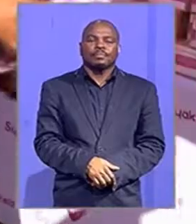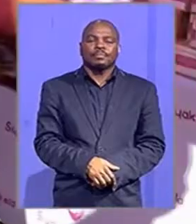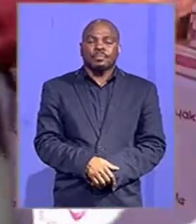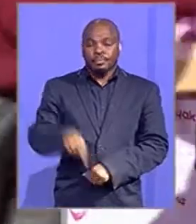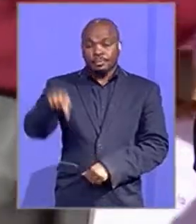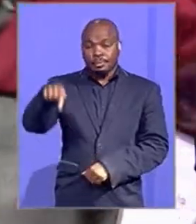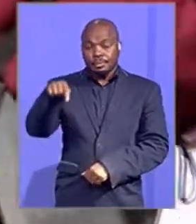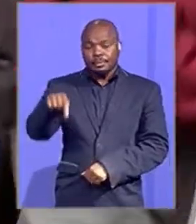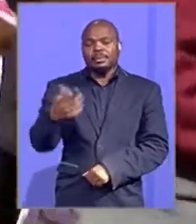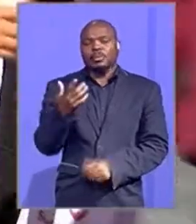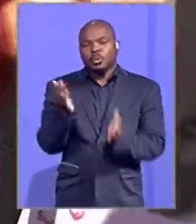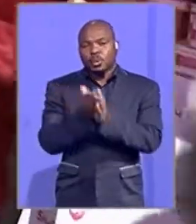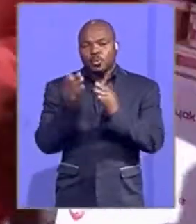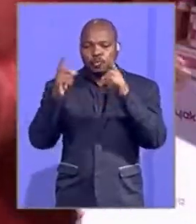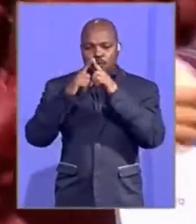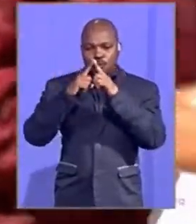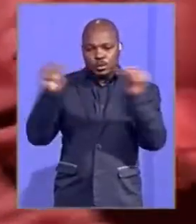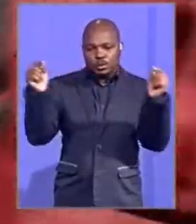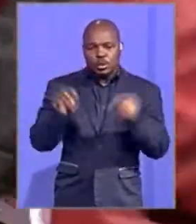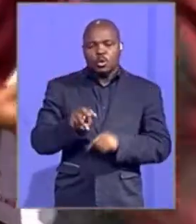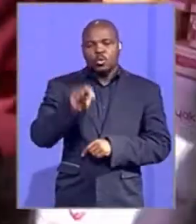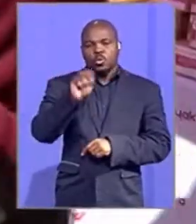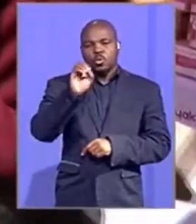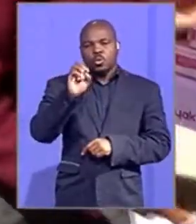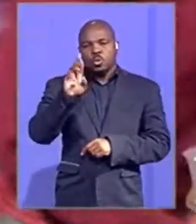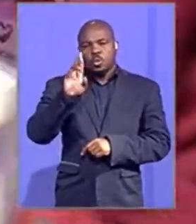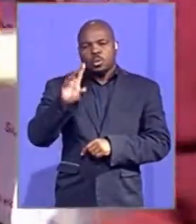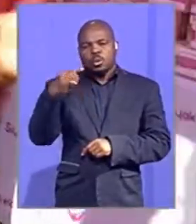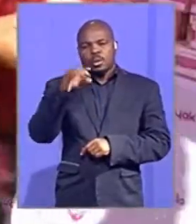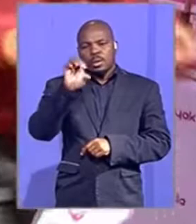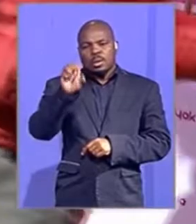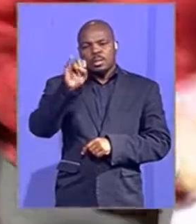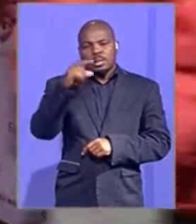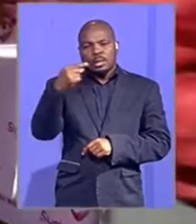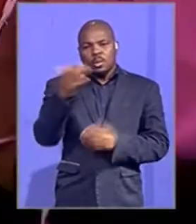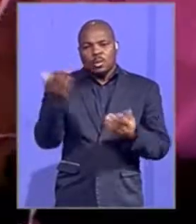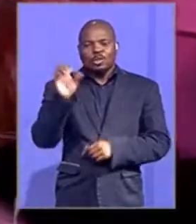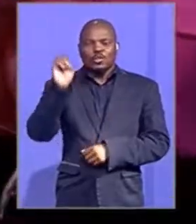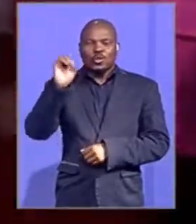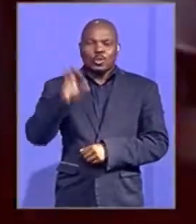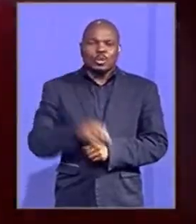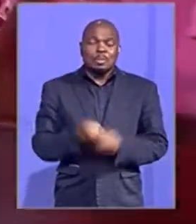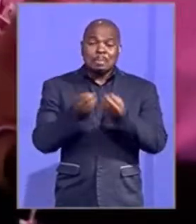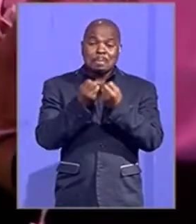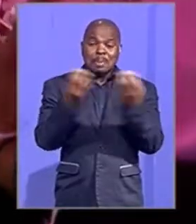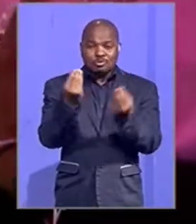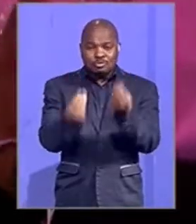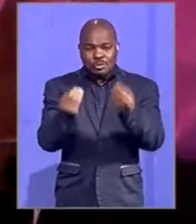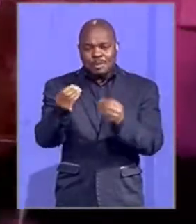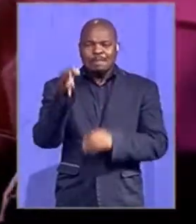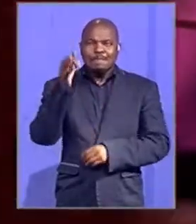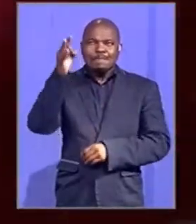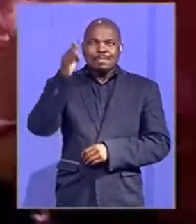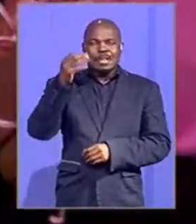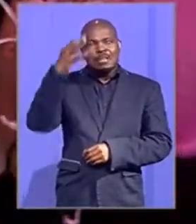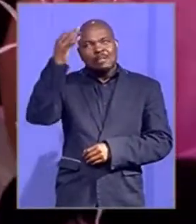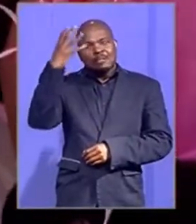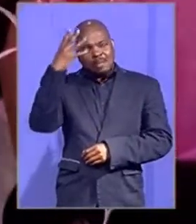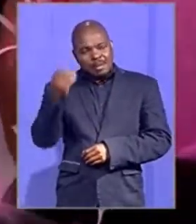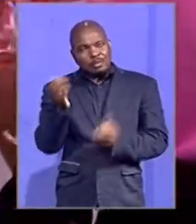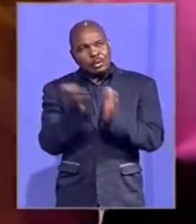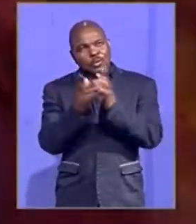Ye ke tiragalo ya ge sekolo se tswa ka Tlase ka Soweto. Bontši wa bana ba na le ditoro tša ka morago ga ge ba fetša sekolo